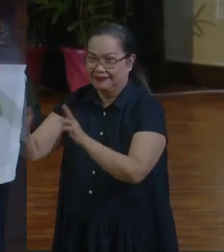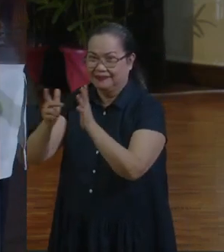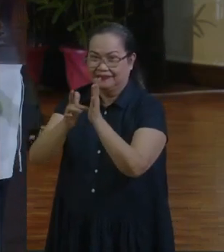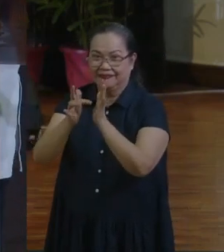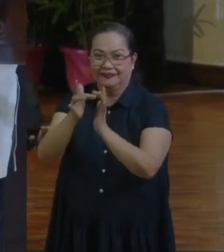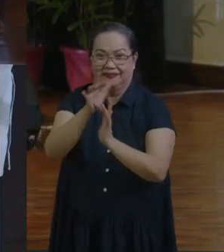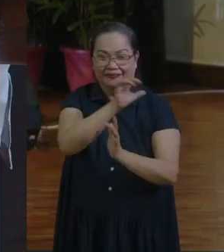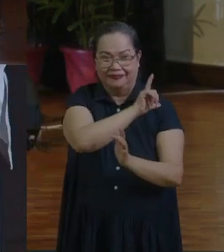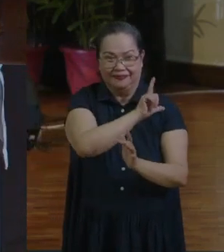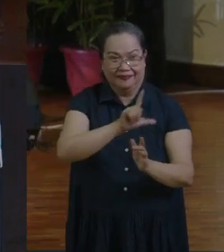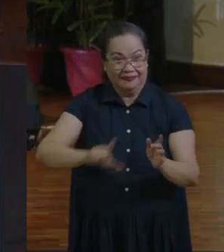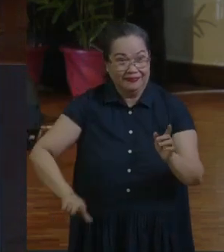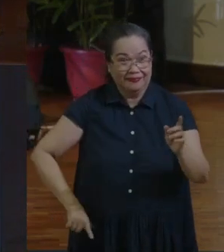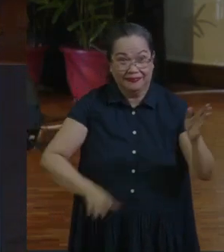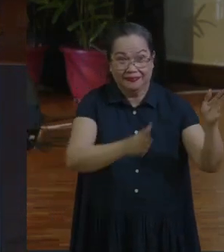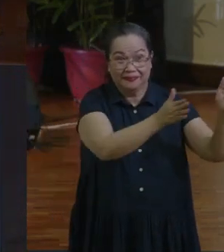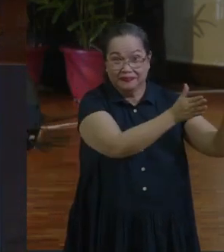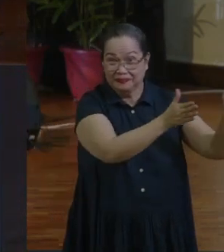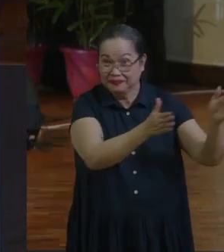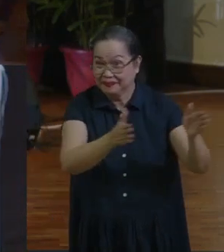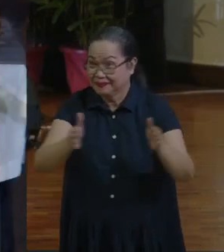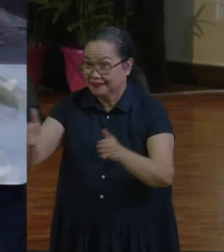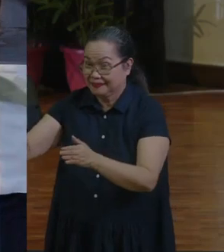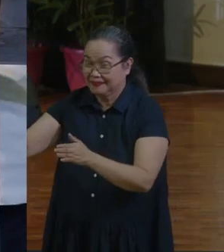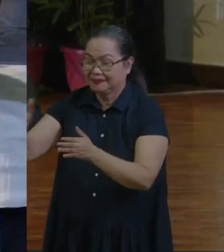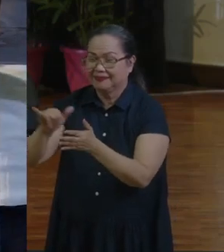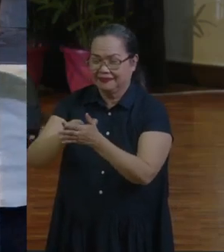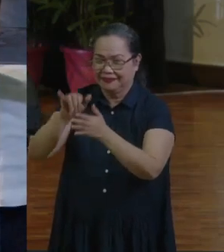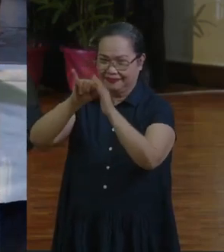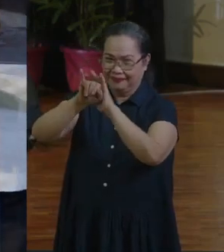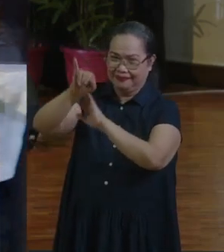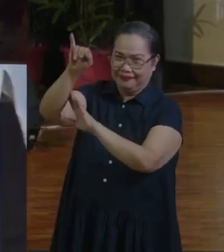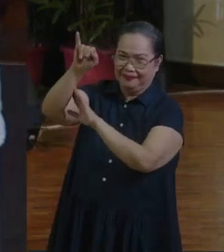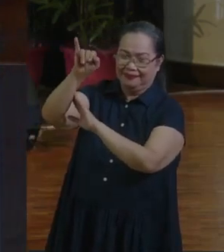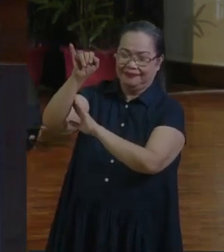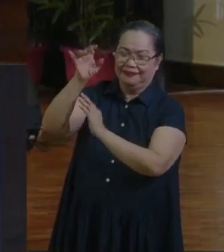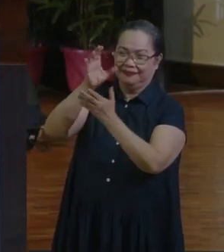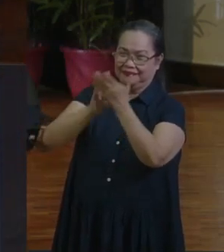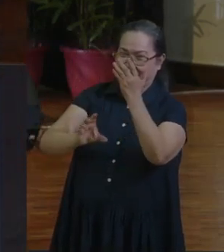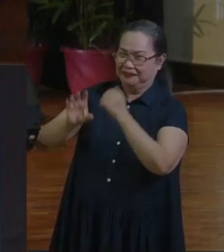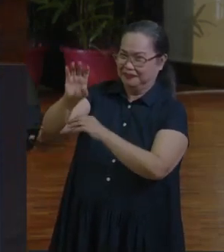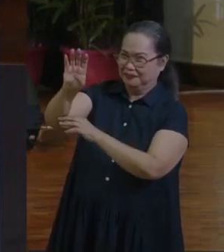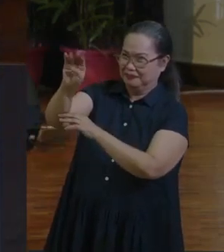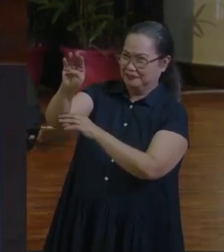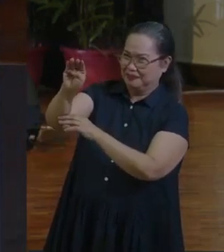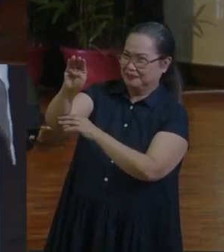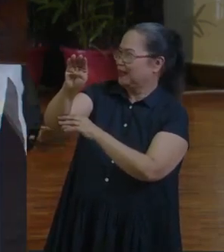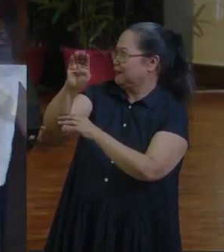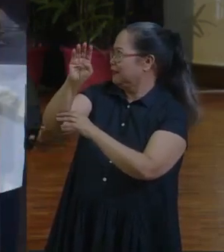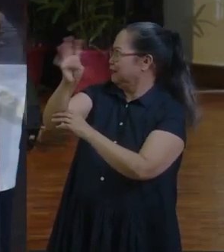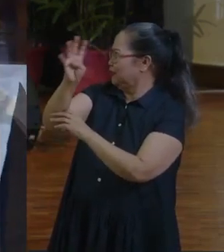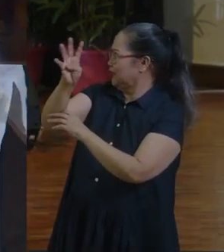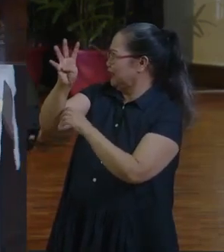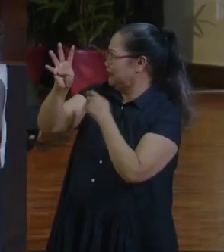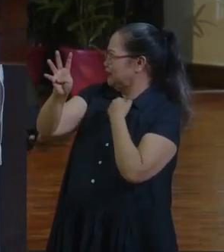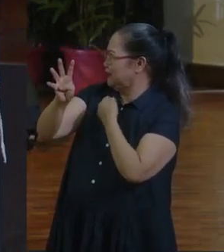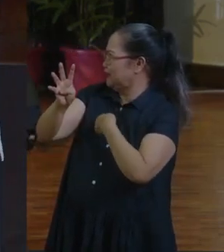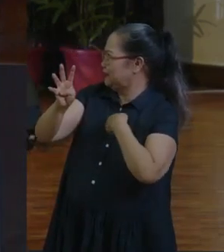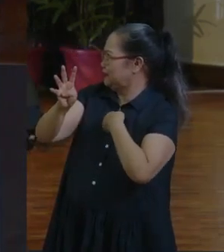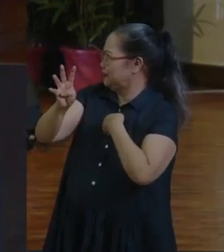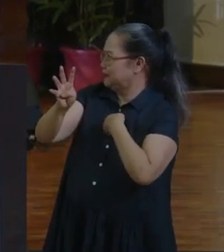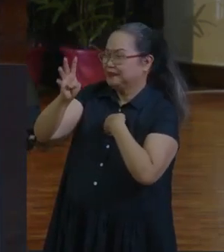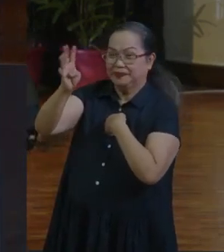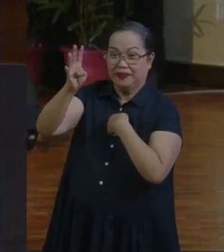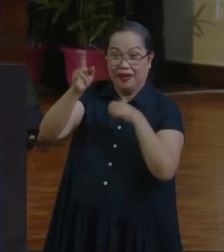a people prepared." Yun naman pong prophecy sa Isaiah chapter 40. Meron pong darating to prepare